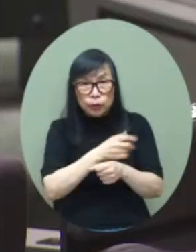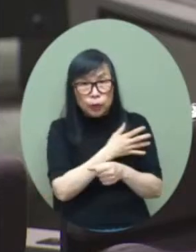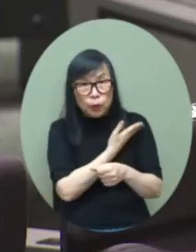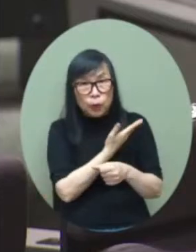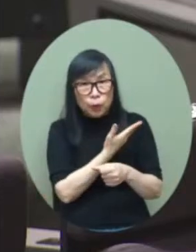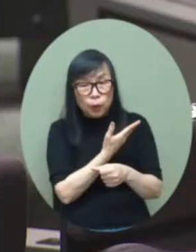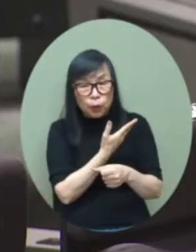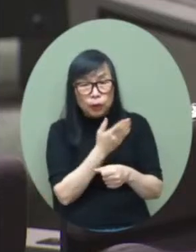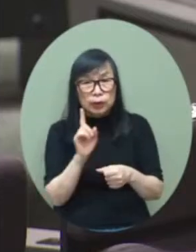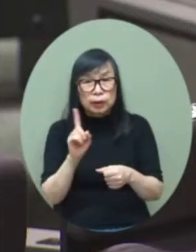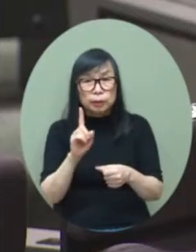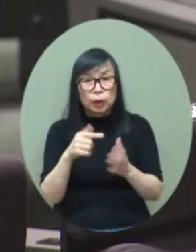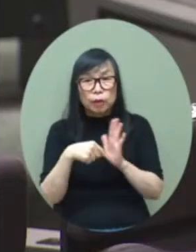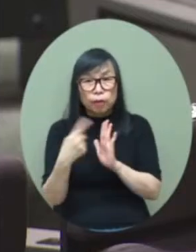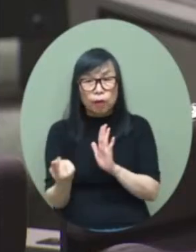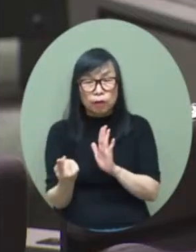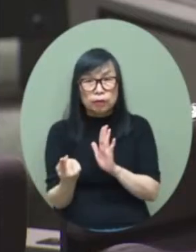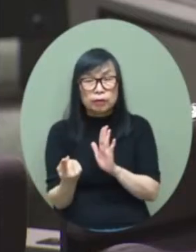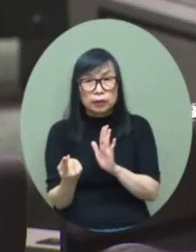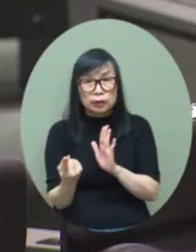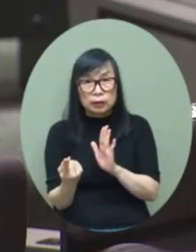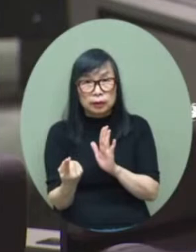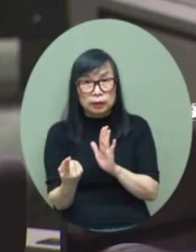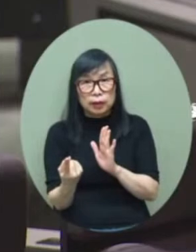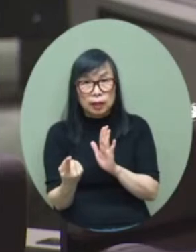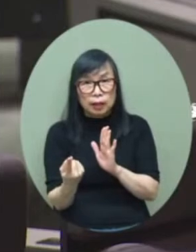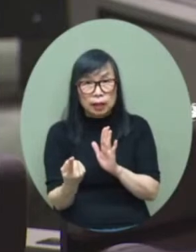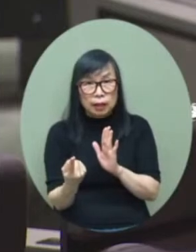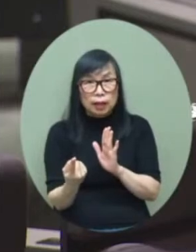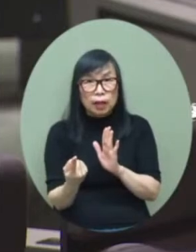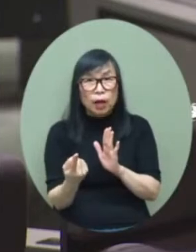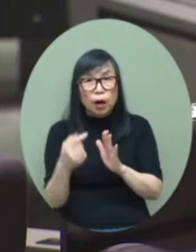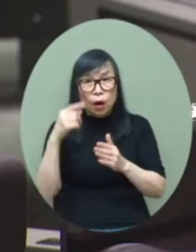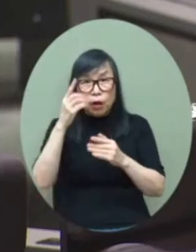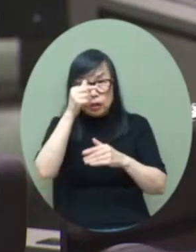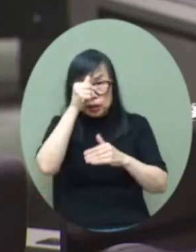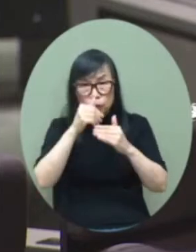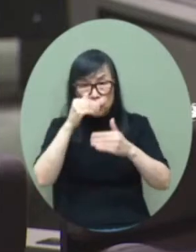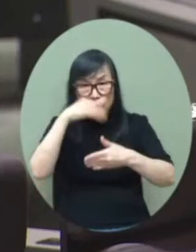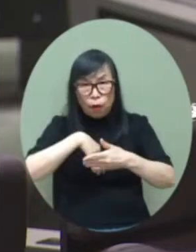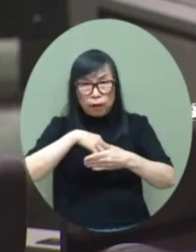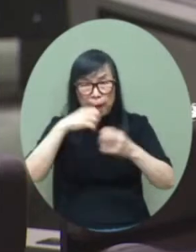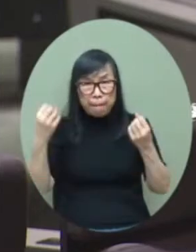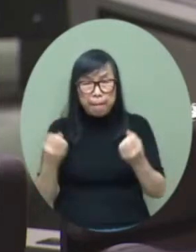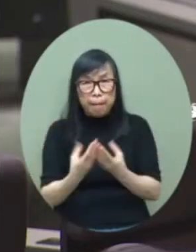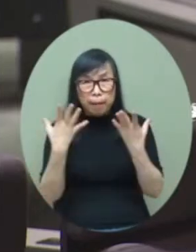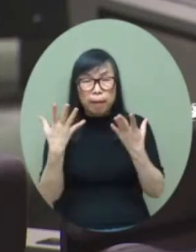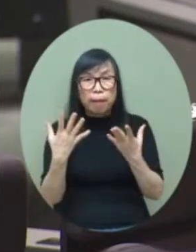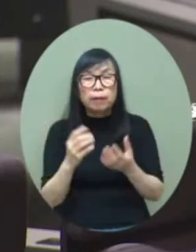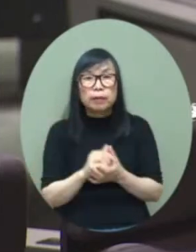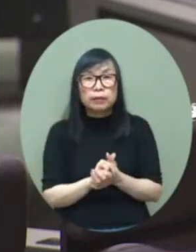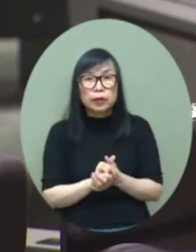the staff members in other wards. How can you guard against any